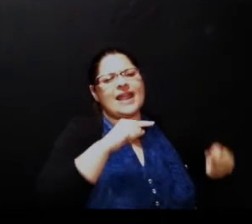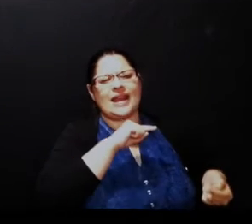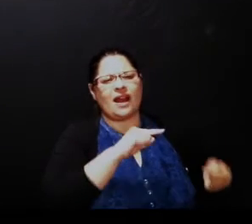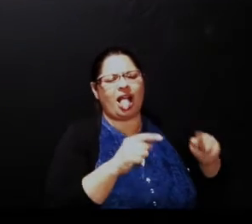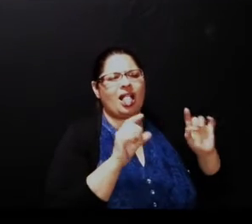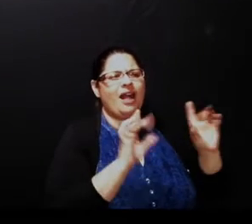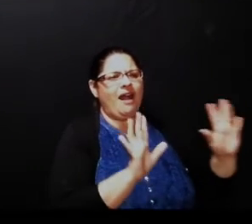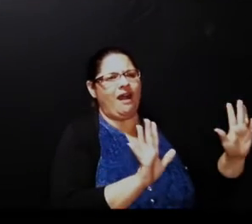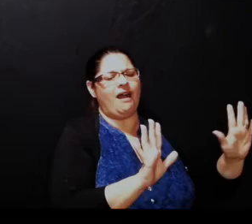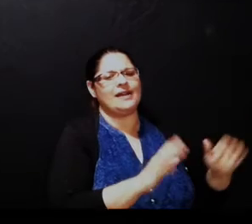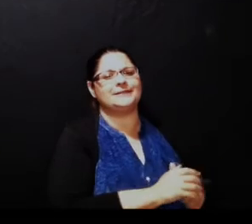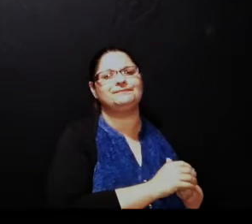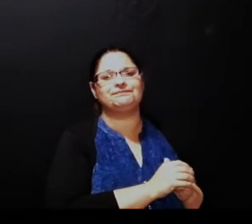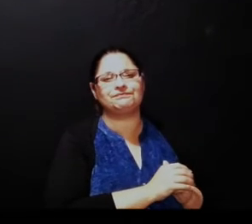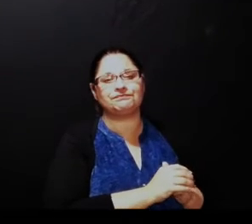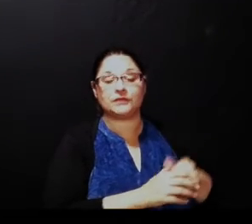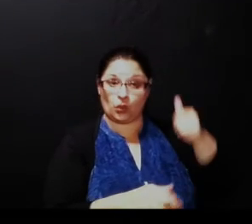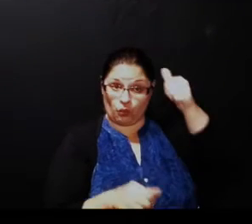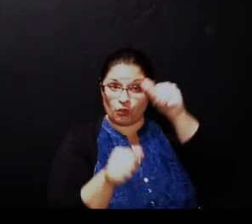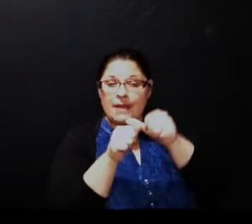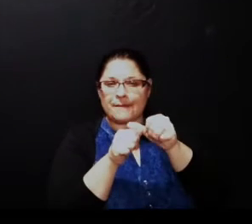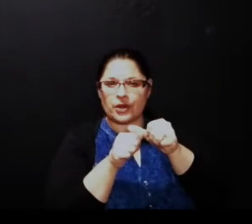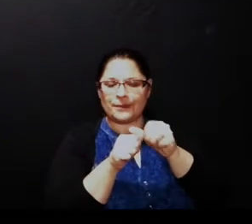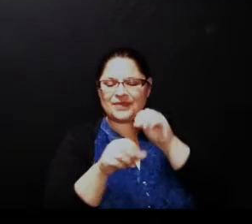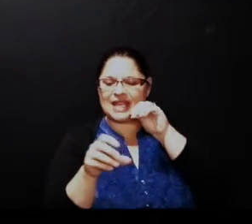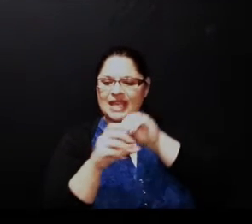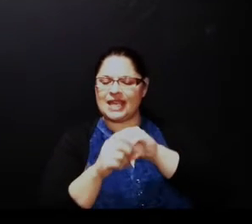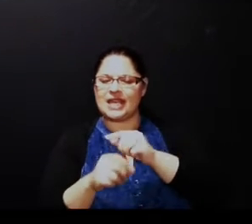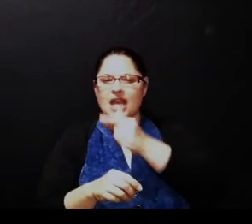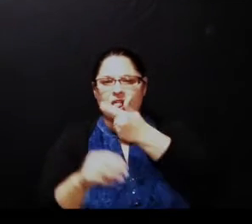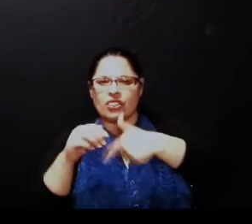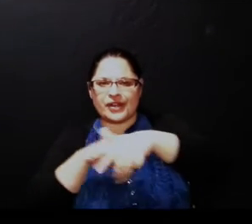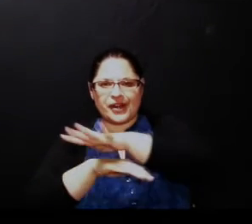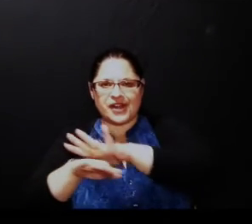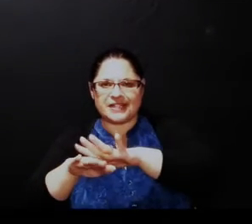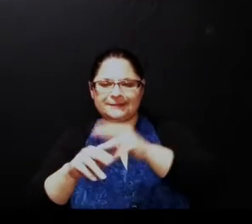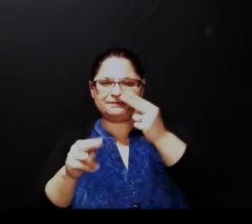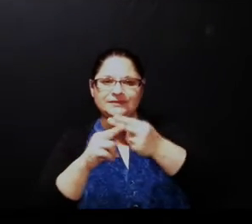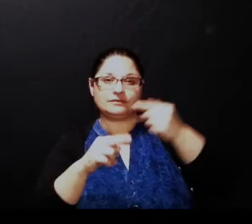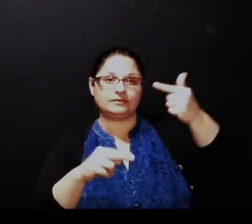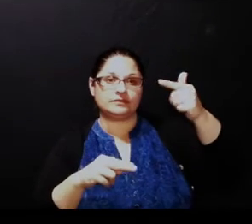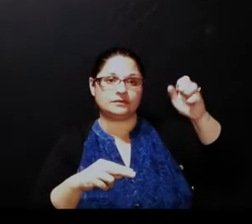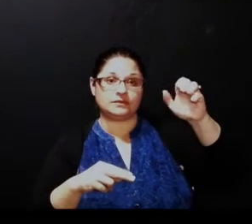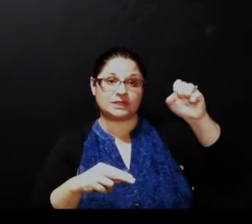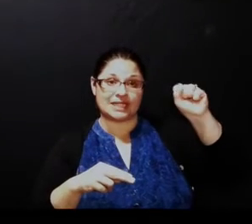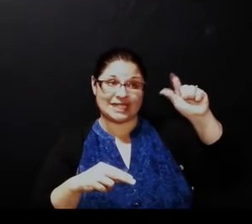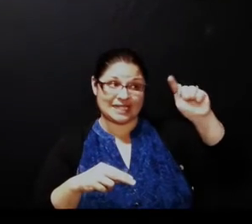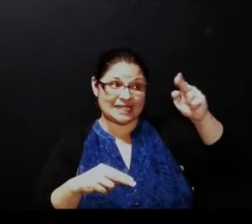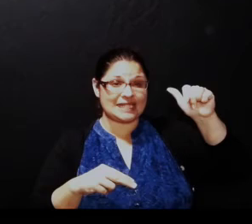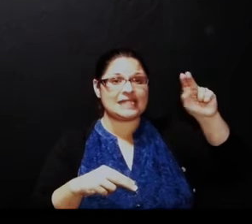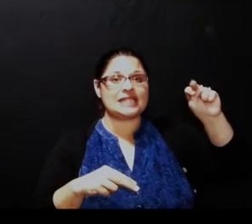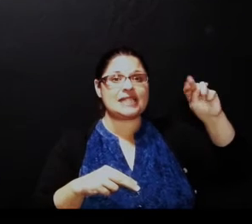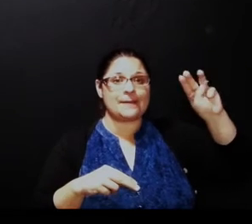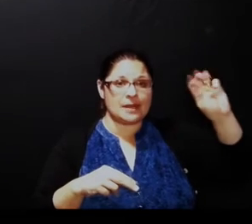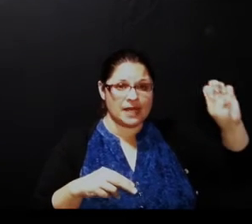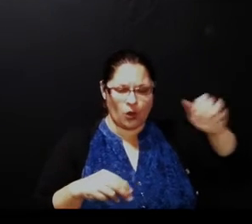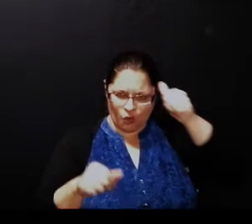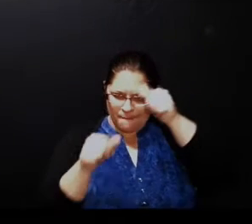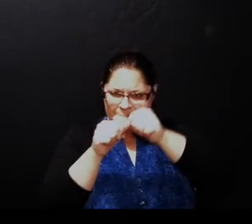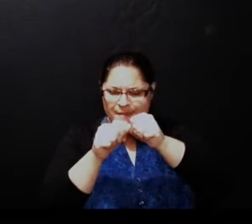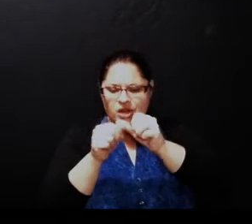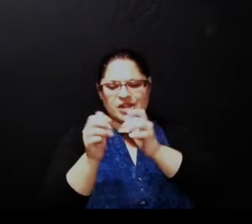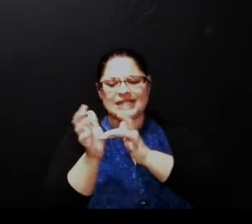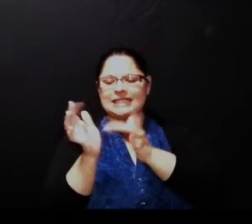Remember in the Garden of Gethsemane, as we will study it, he sweats blood. The weight of the cross is so heavy on his